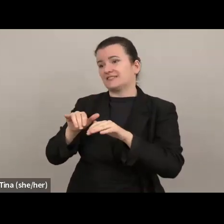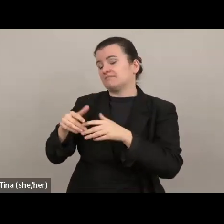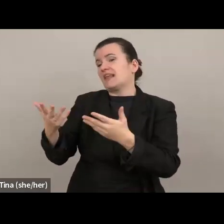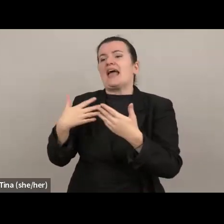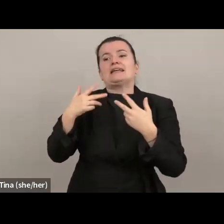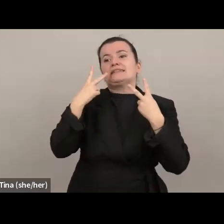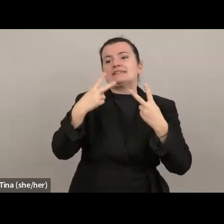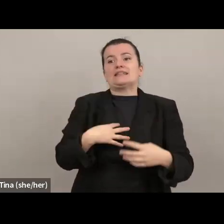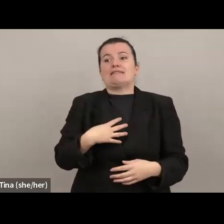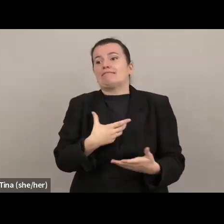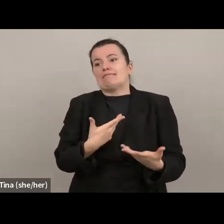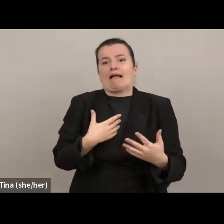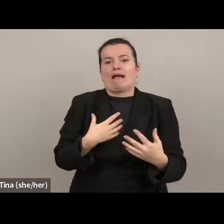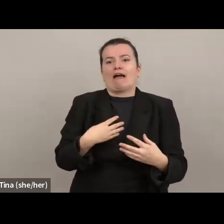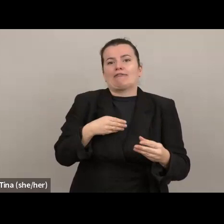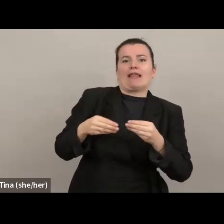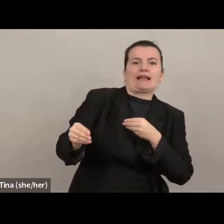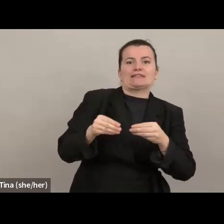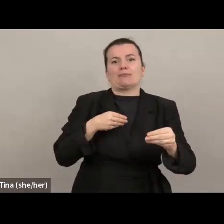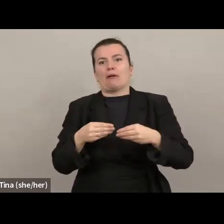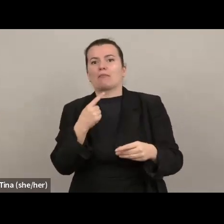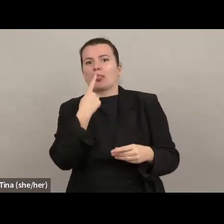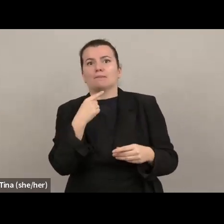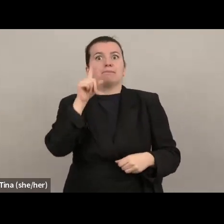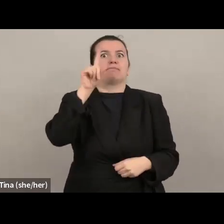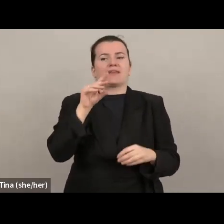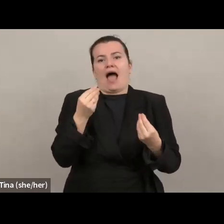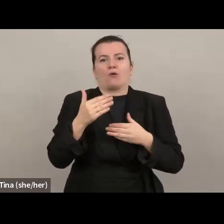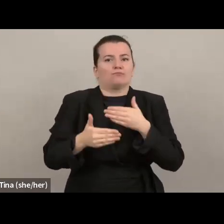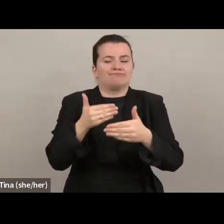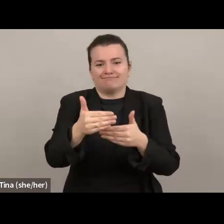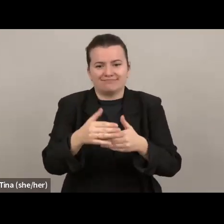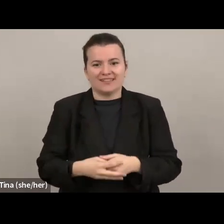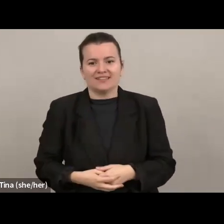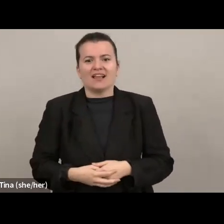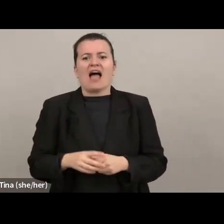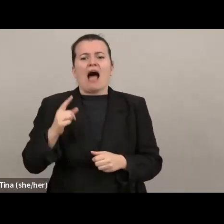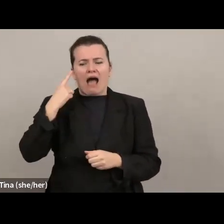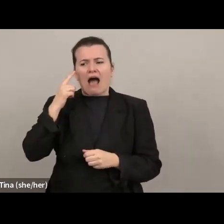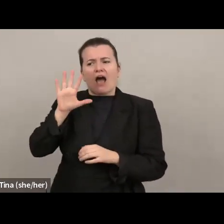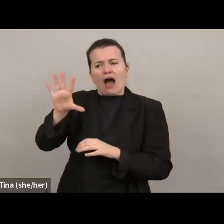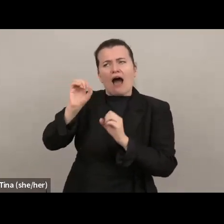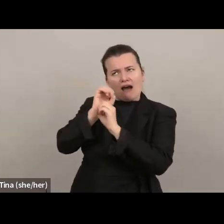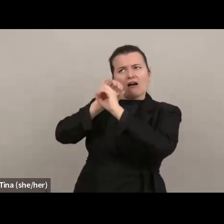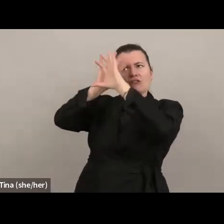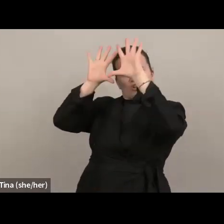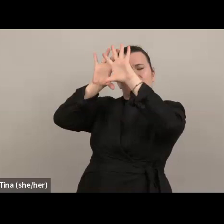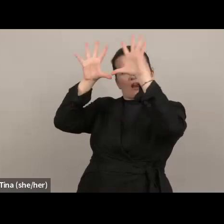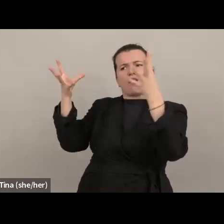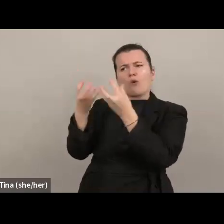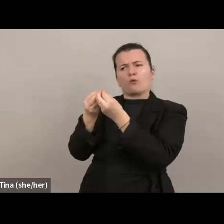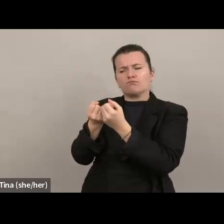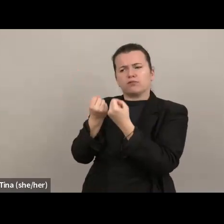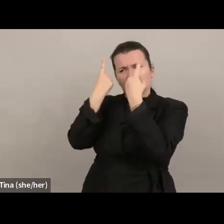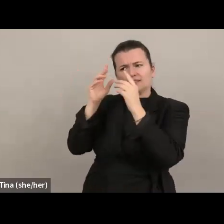given your connectivity. But I think we caught the bulk of your input. Hans, thank you so much. So